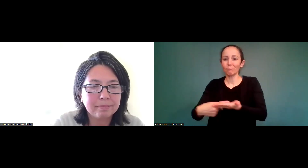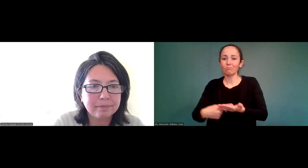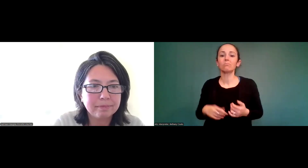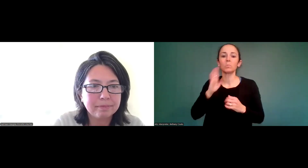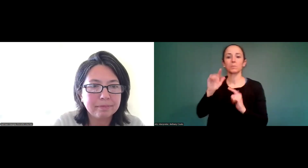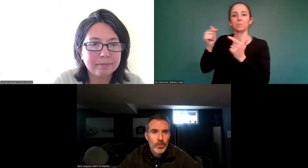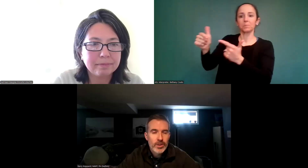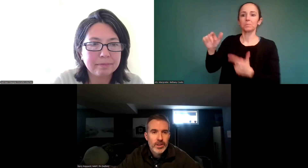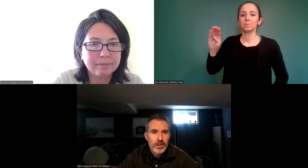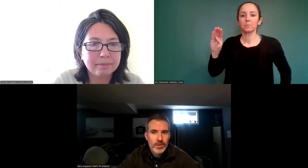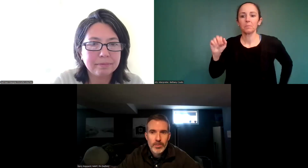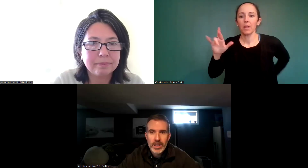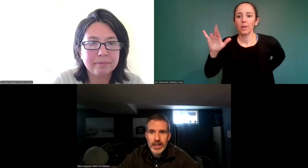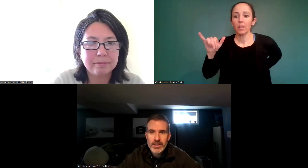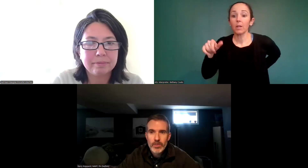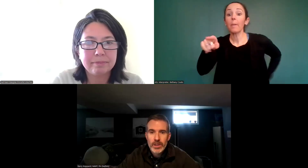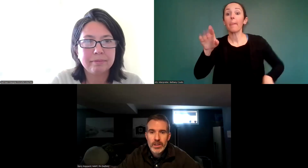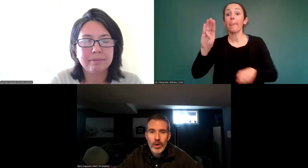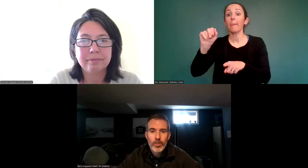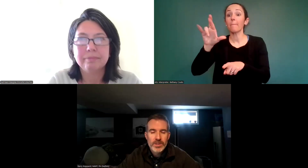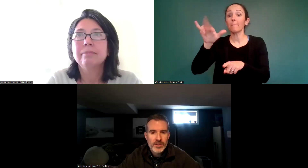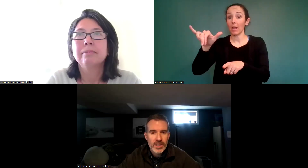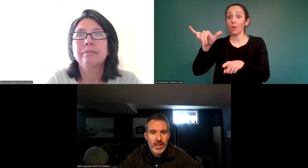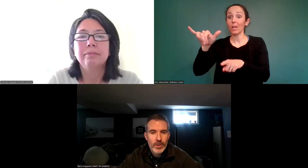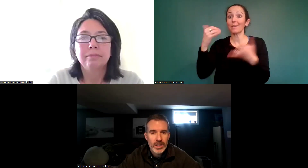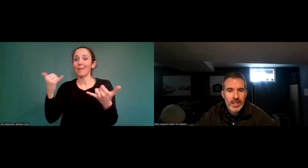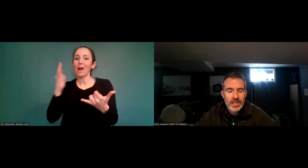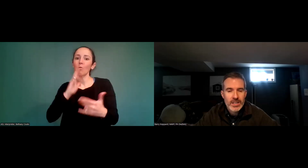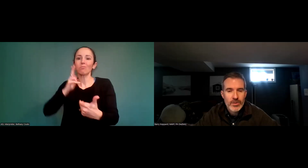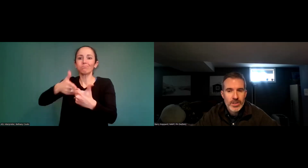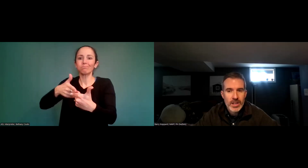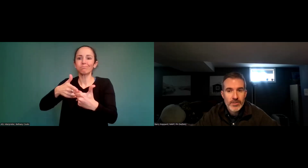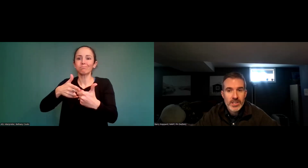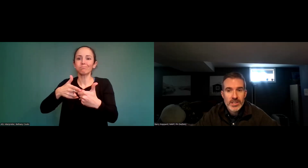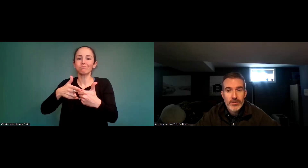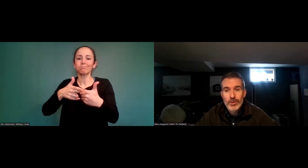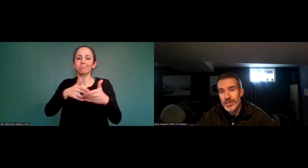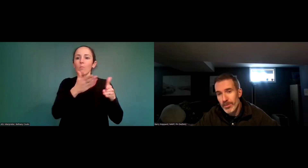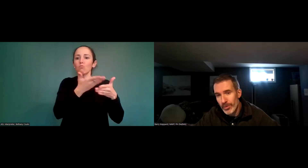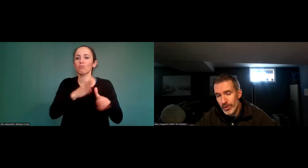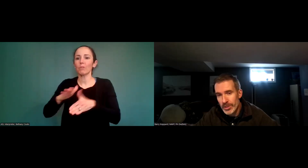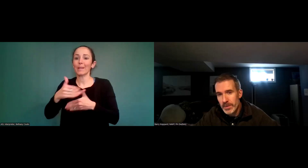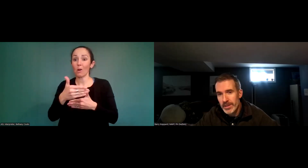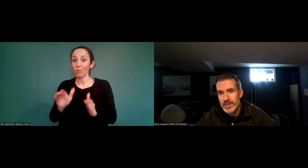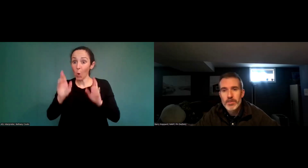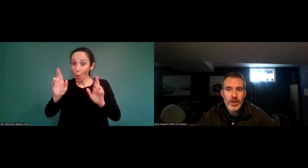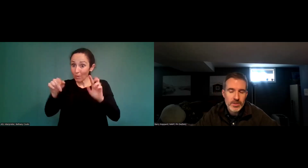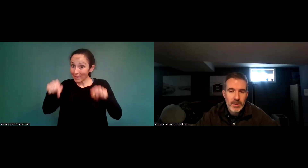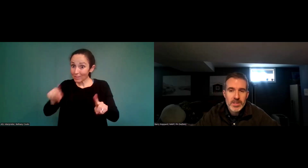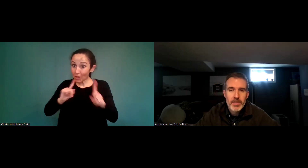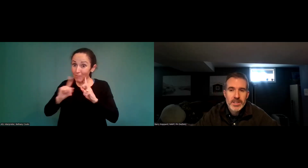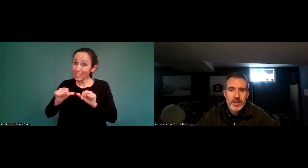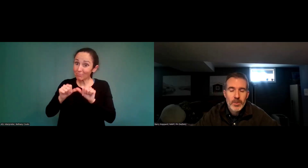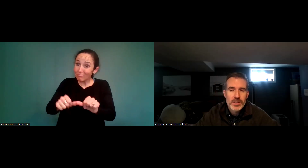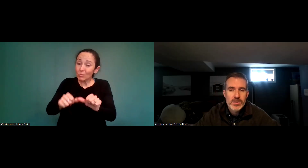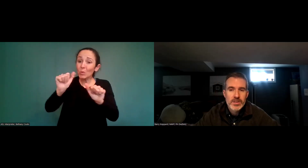Thanks, Kathleen, too. So we're going to go into breakouts, and we hope essentially we can continue this conversation for you to share both your experience, but also